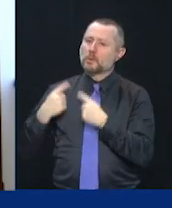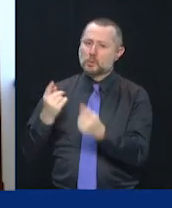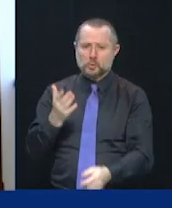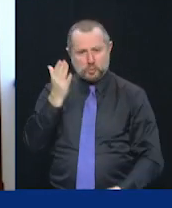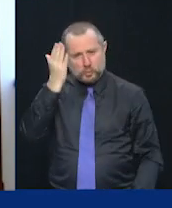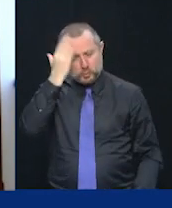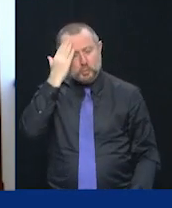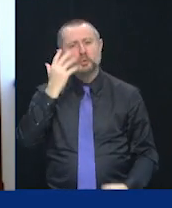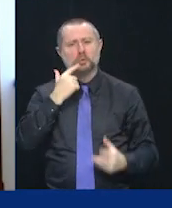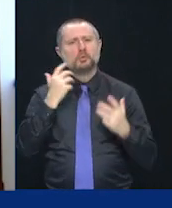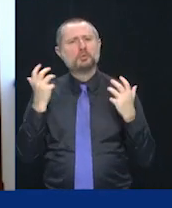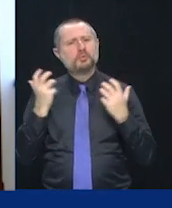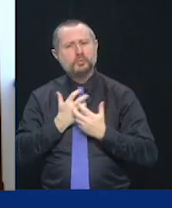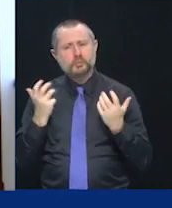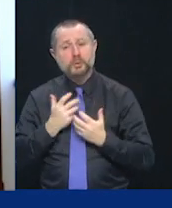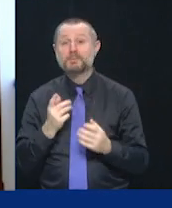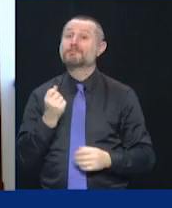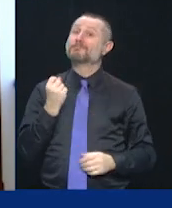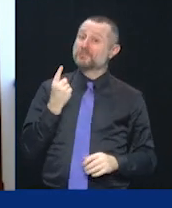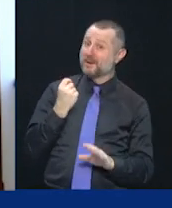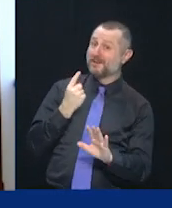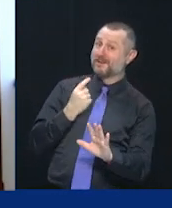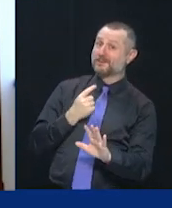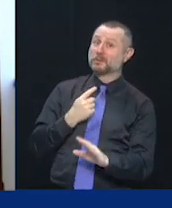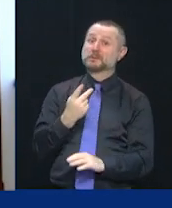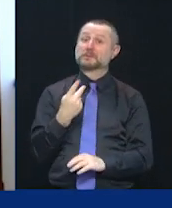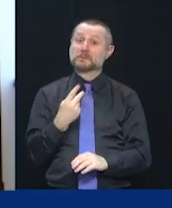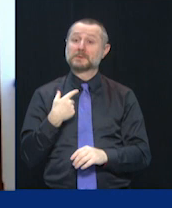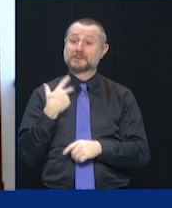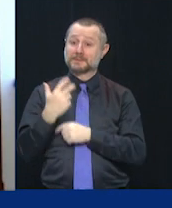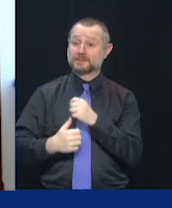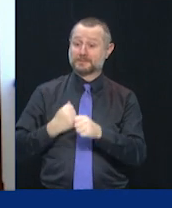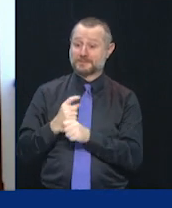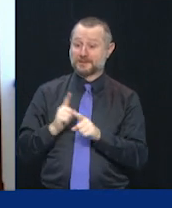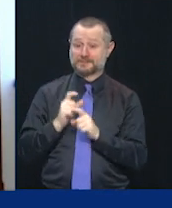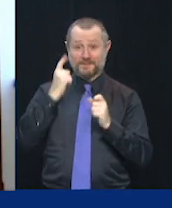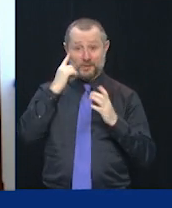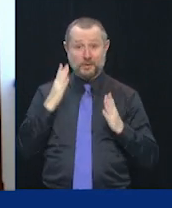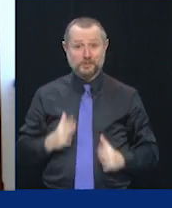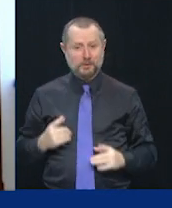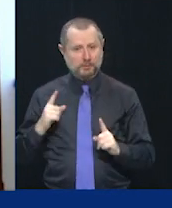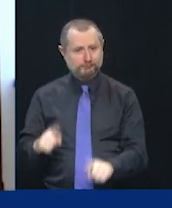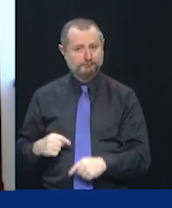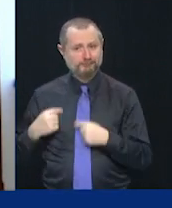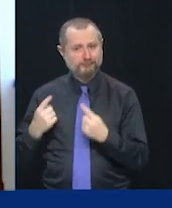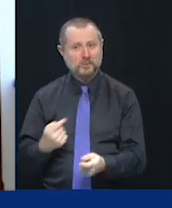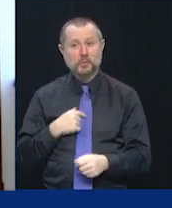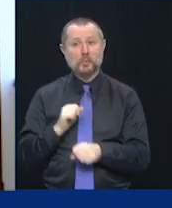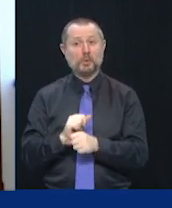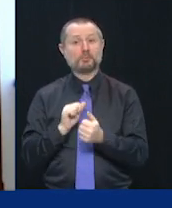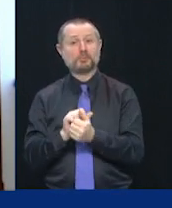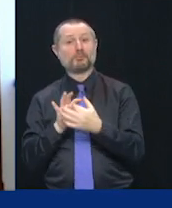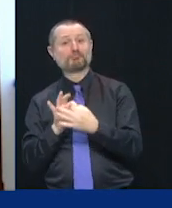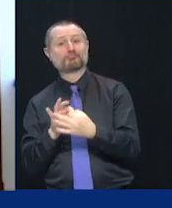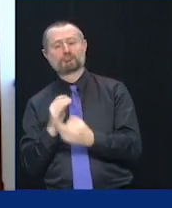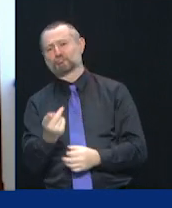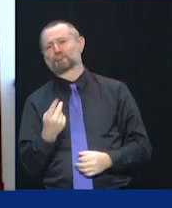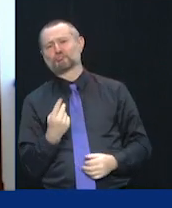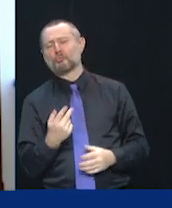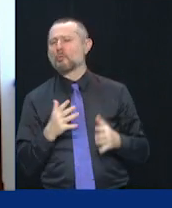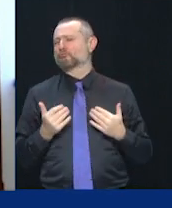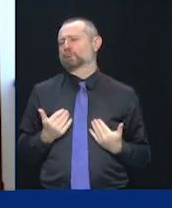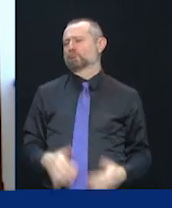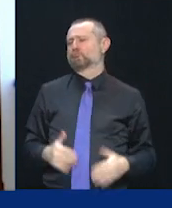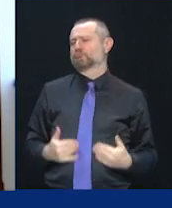but for the past 3 years since I've had the honor of serving as governor of New Jersey, we could not have had as a state a better